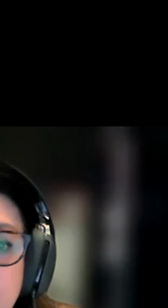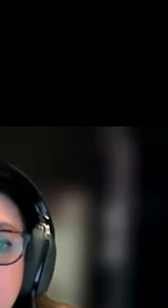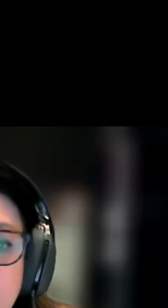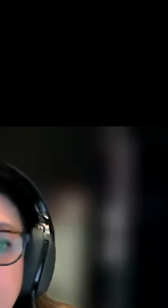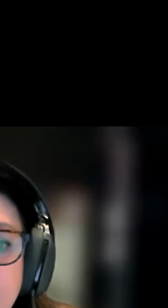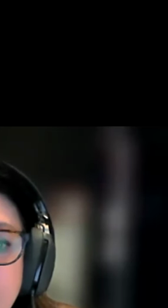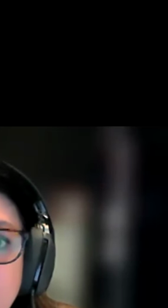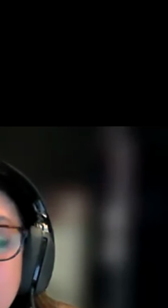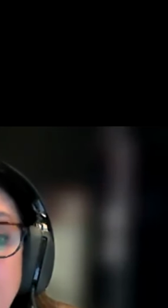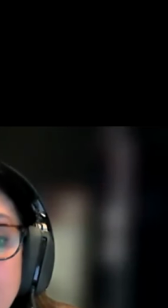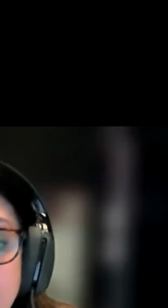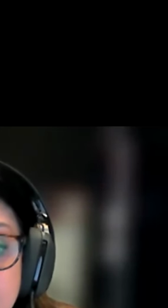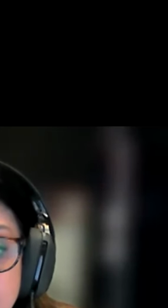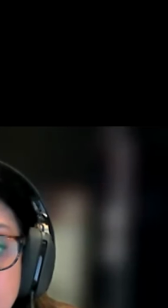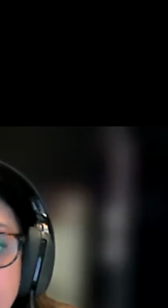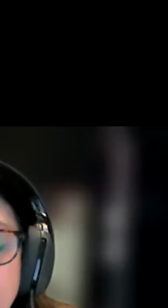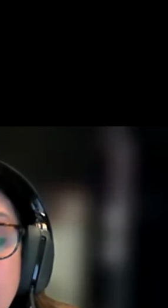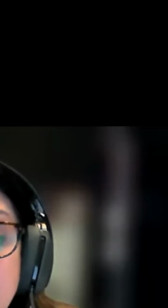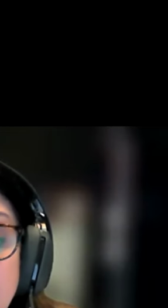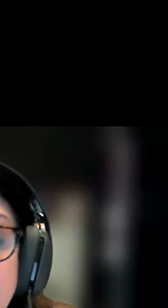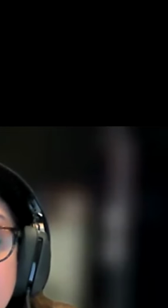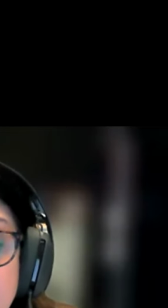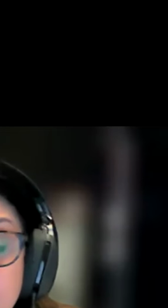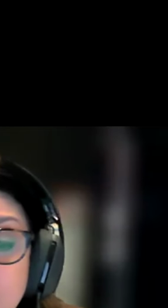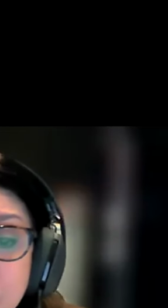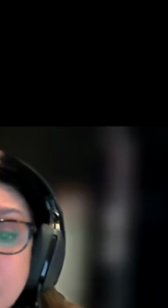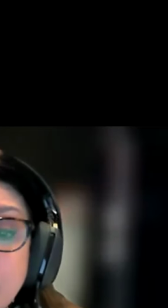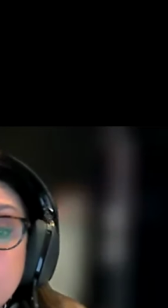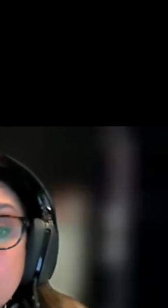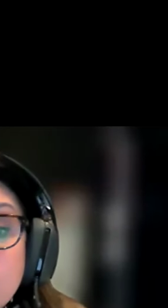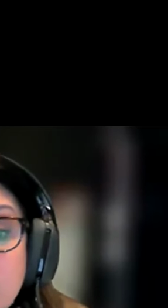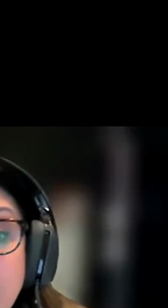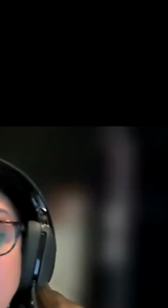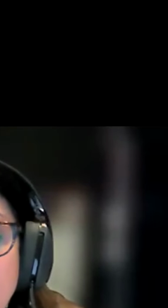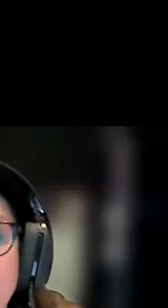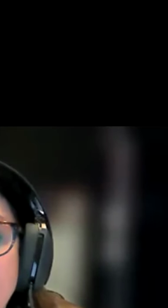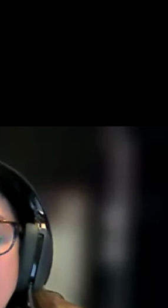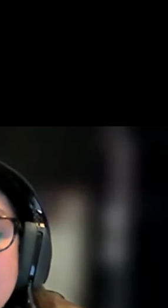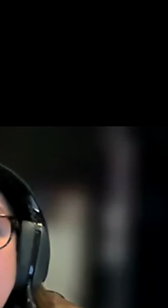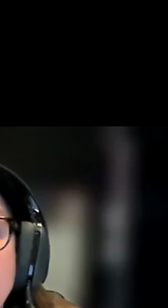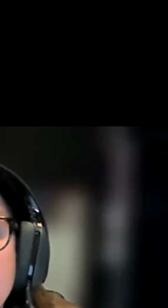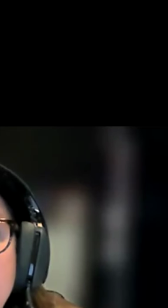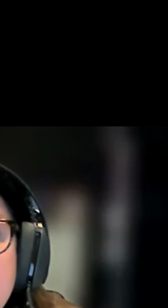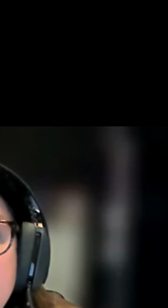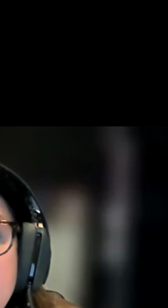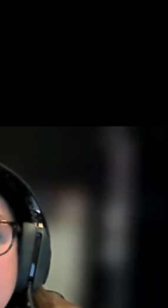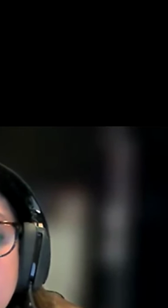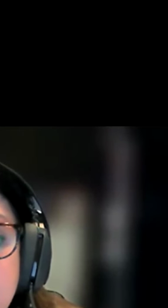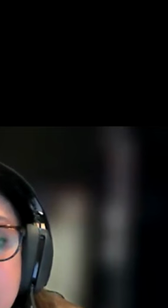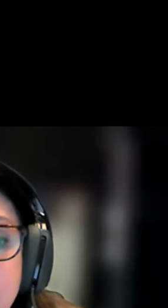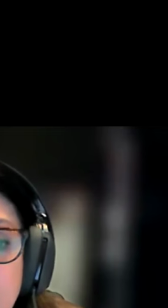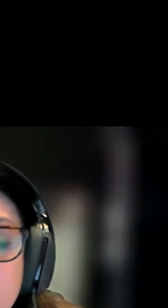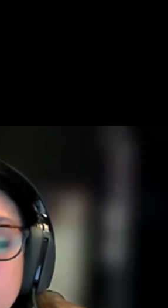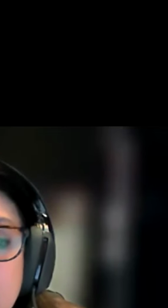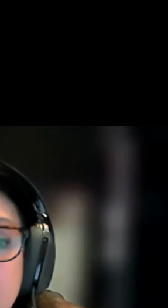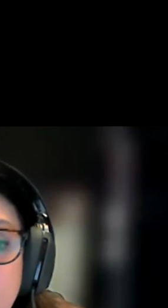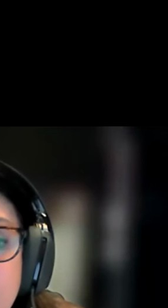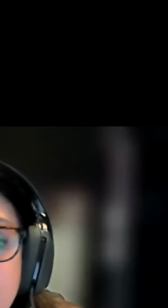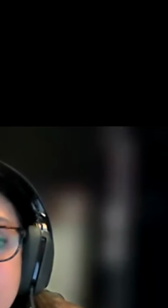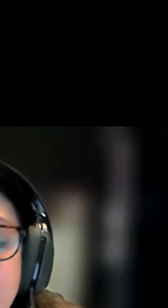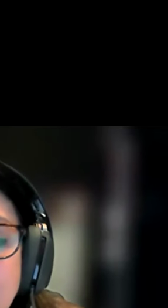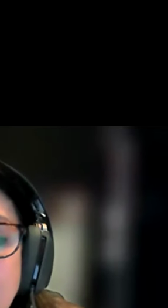risk management, consulting them, and making their participation sustainable as an effort to ensure that risk